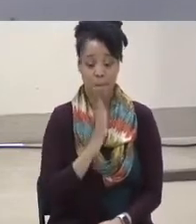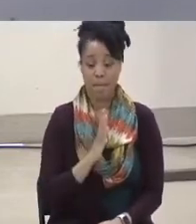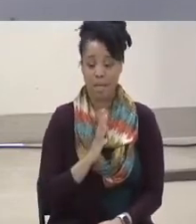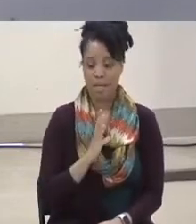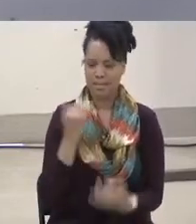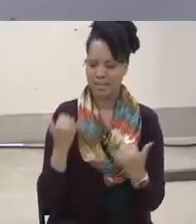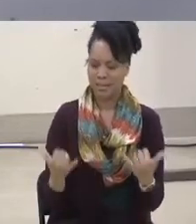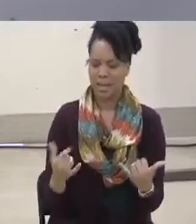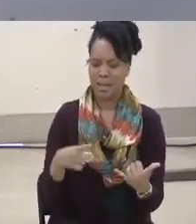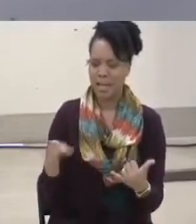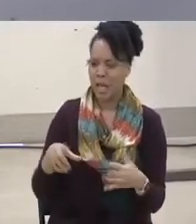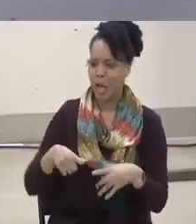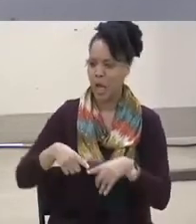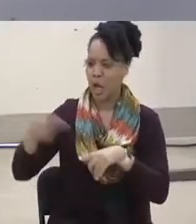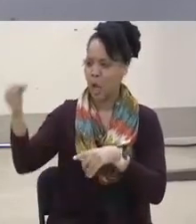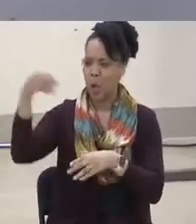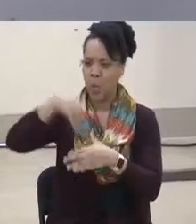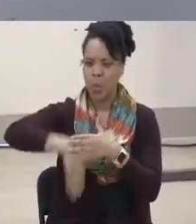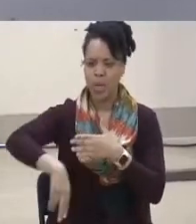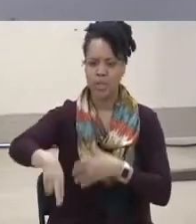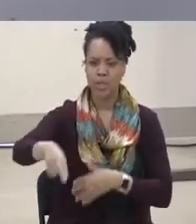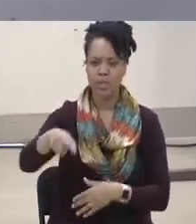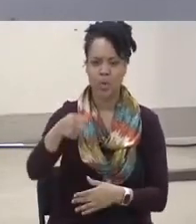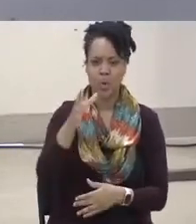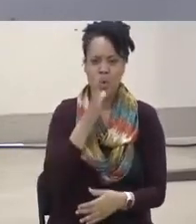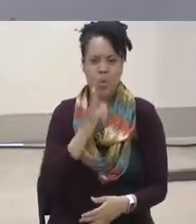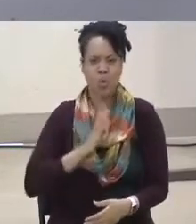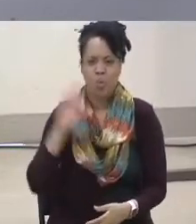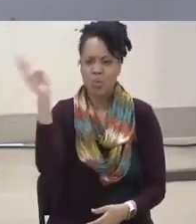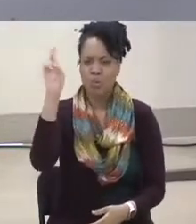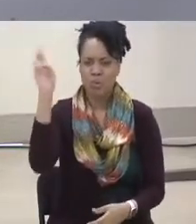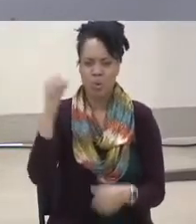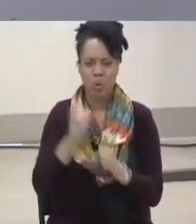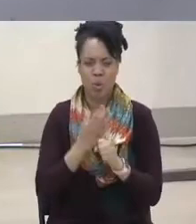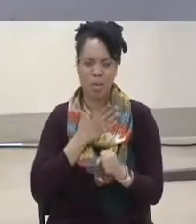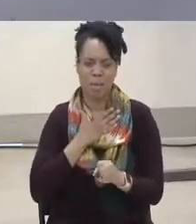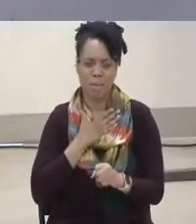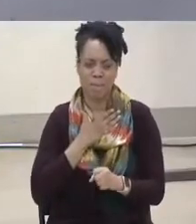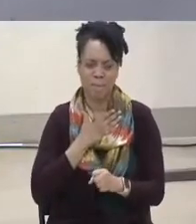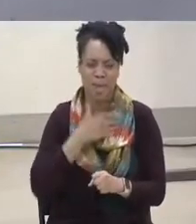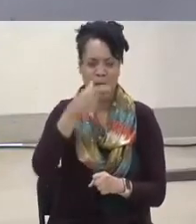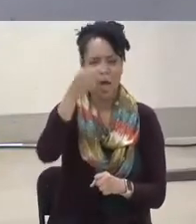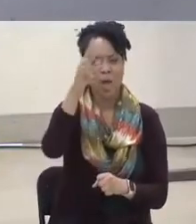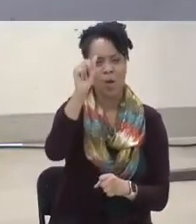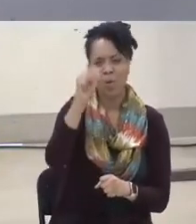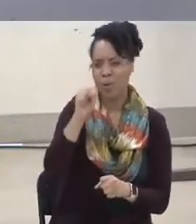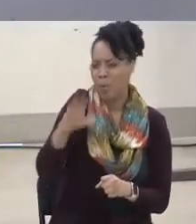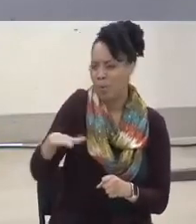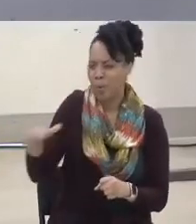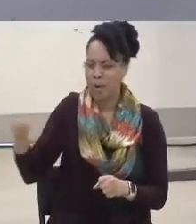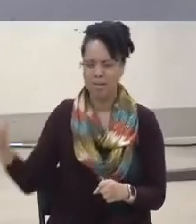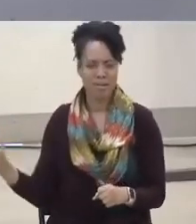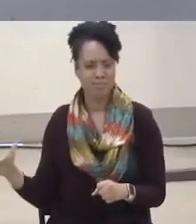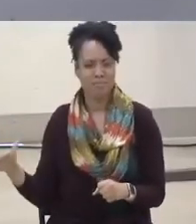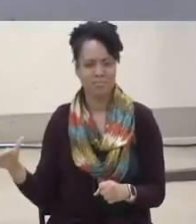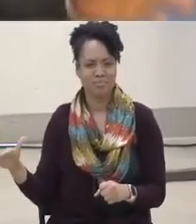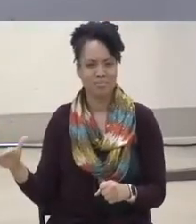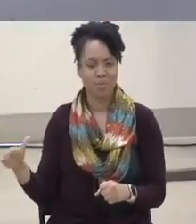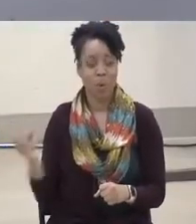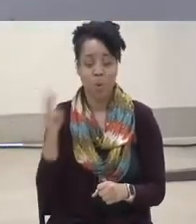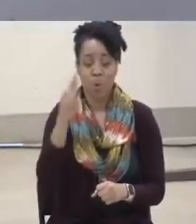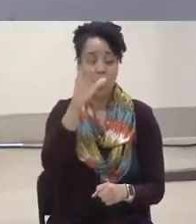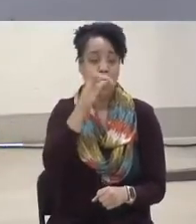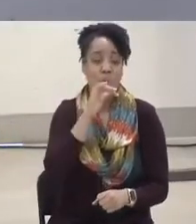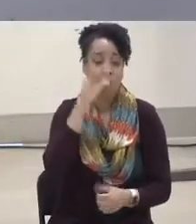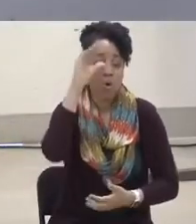he can go into the women's restroom with my little granddaughters, or your little granddaughters, or your